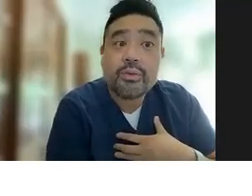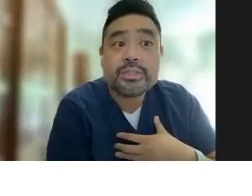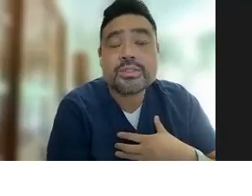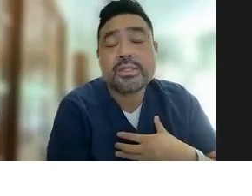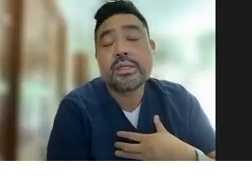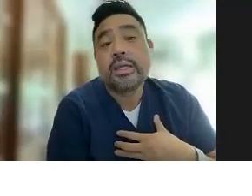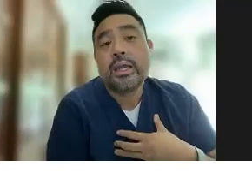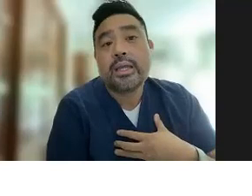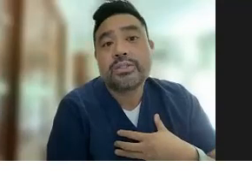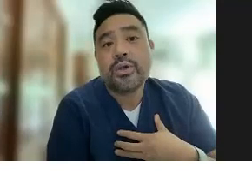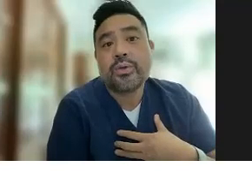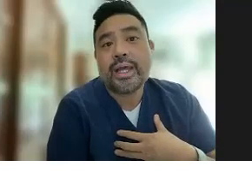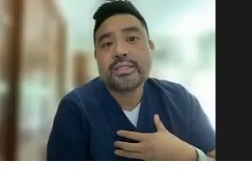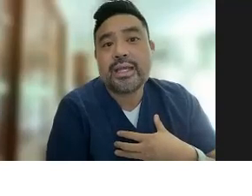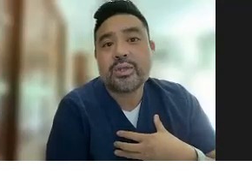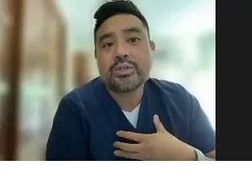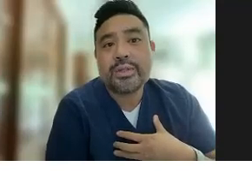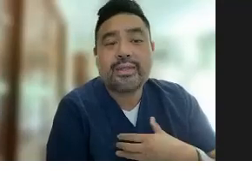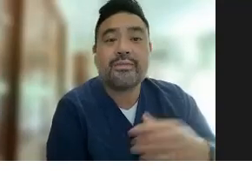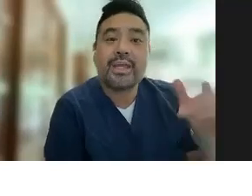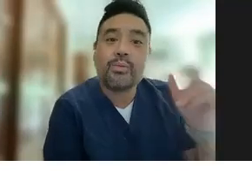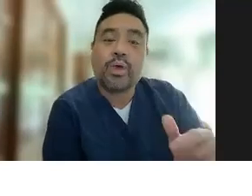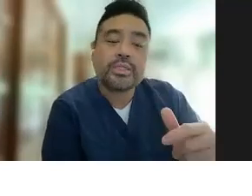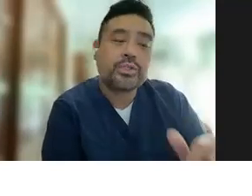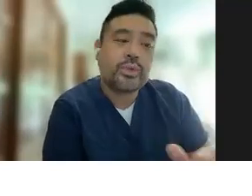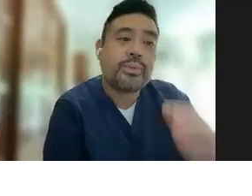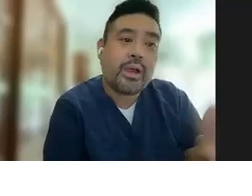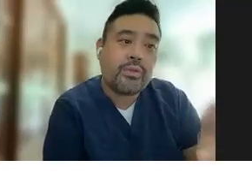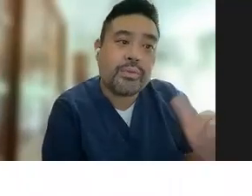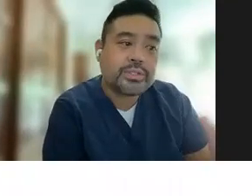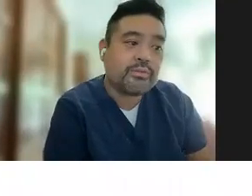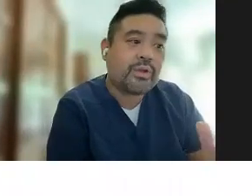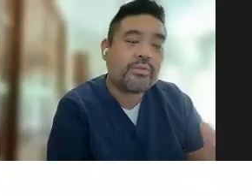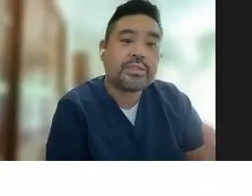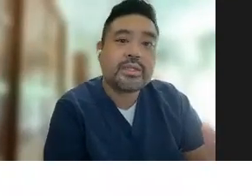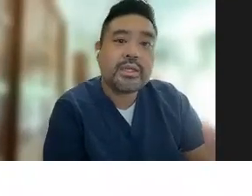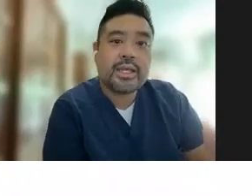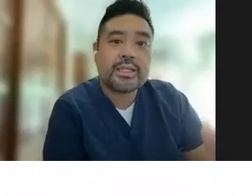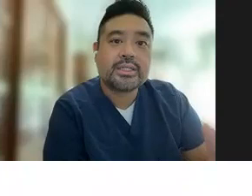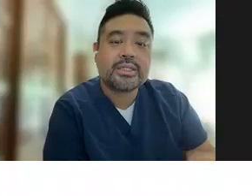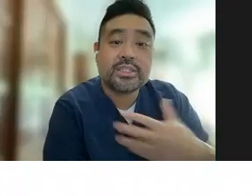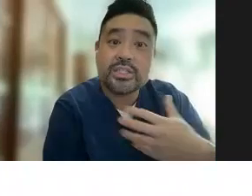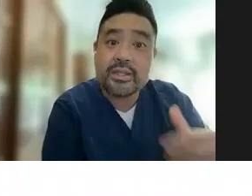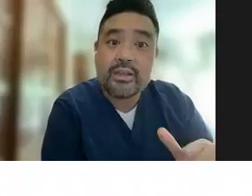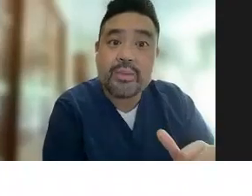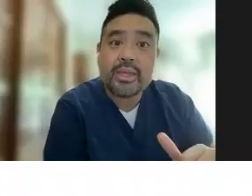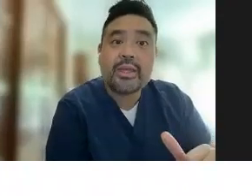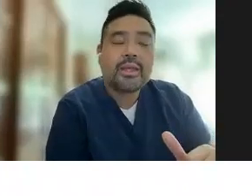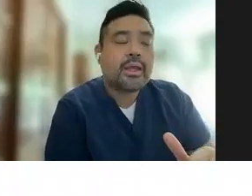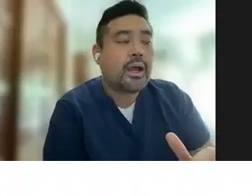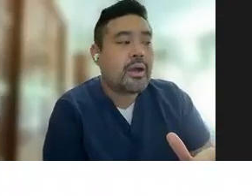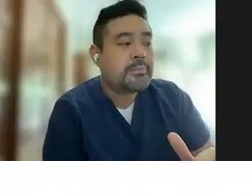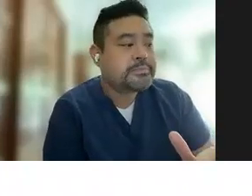an informed decision. And so that's ultimately, at the end of the day, we want to empower the person in front of us, that it's a decision that they've